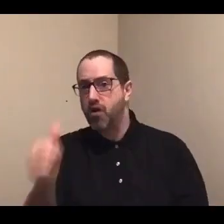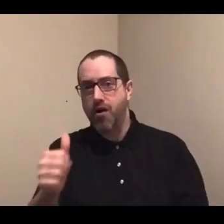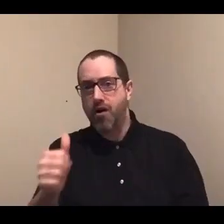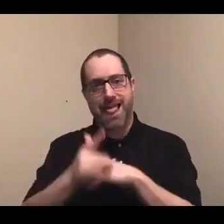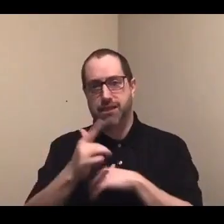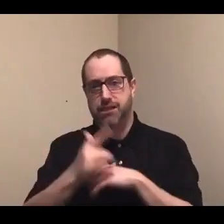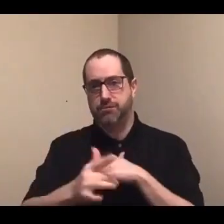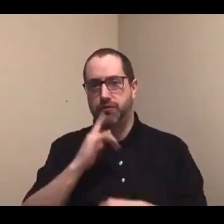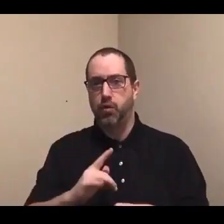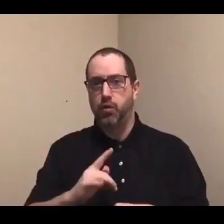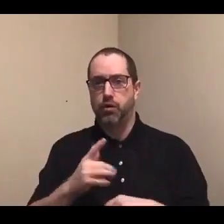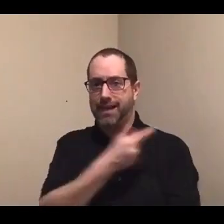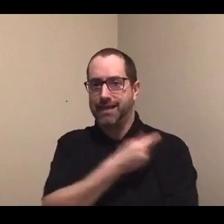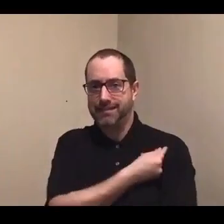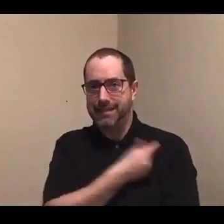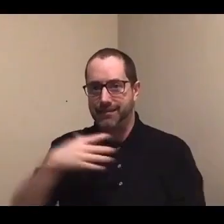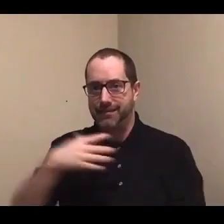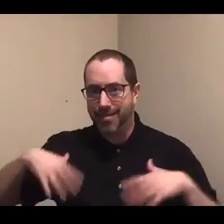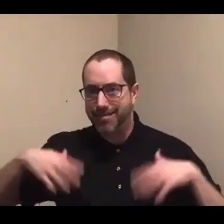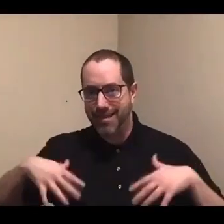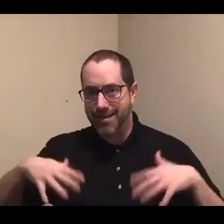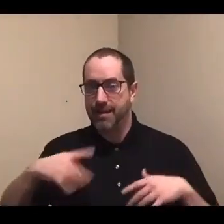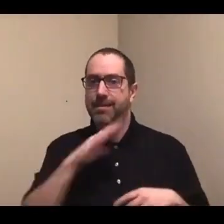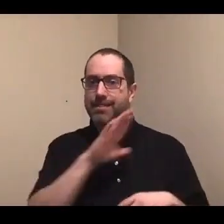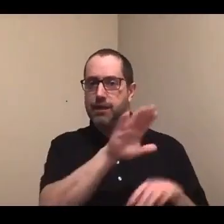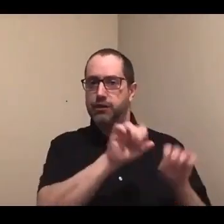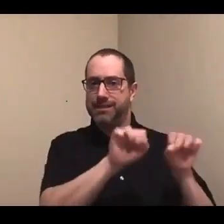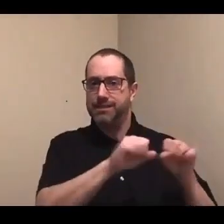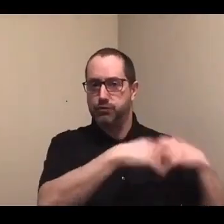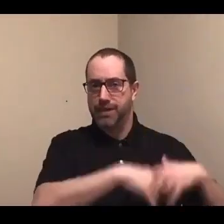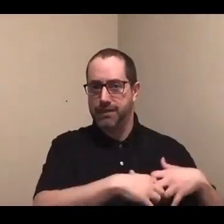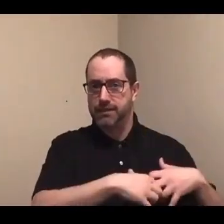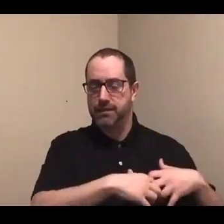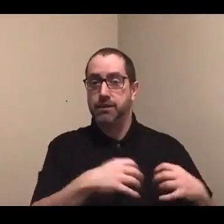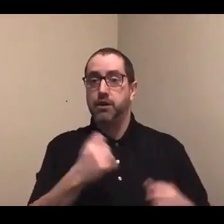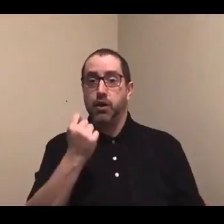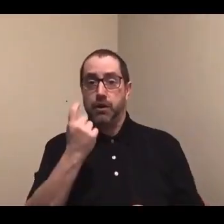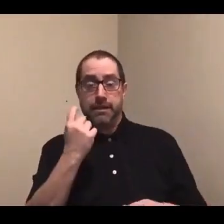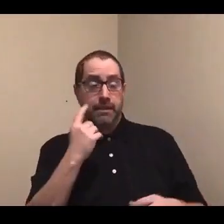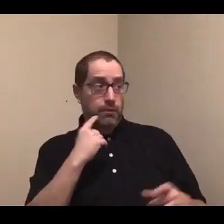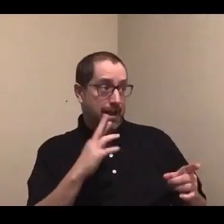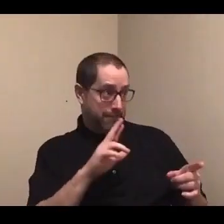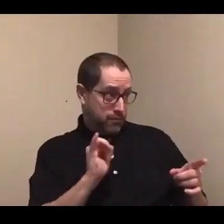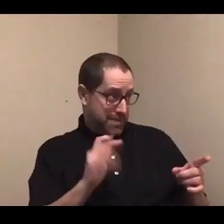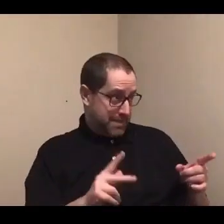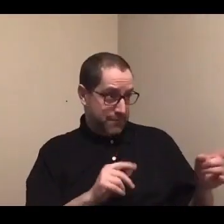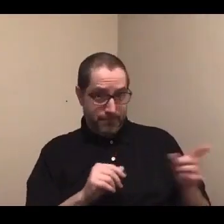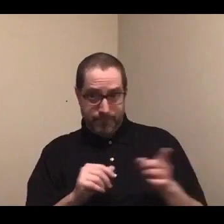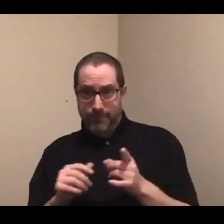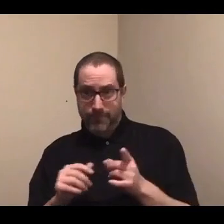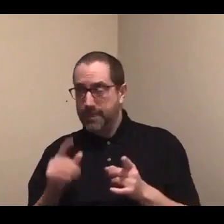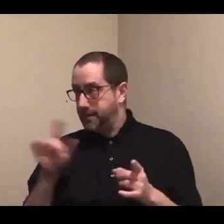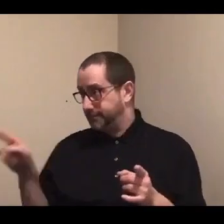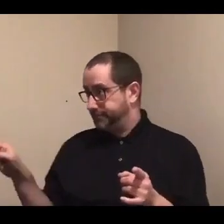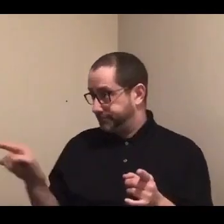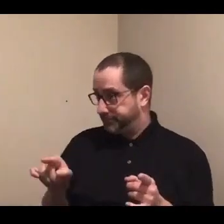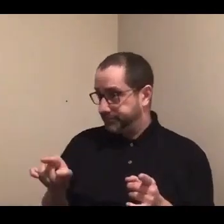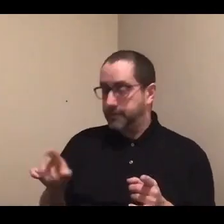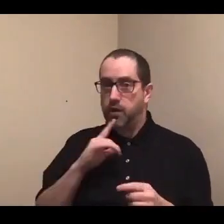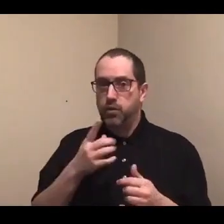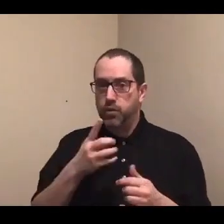system. So understanding some of the risks that have happened across the country, we've done a lot of work around ensuring that